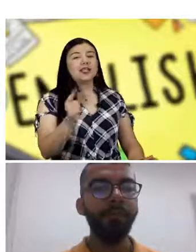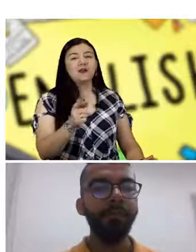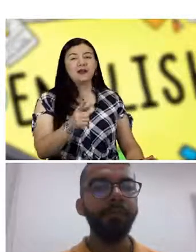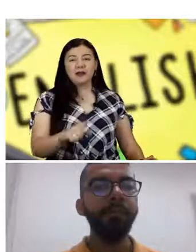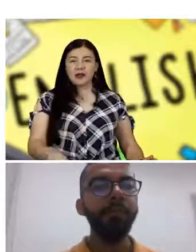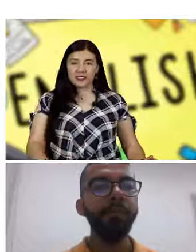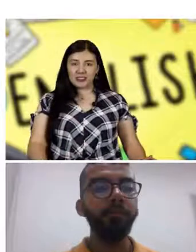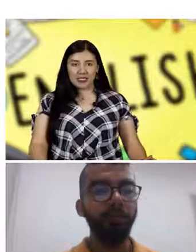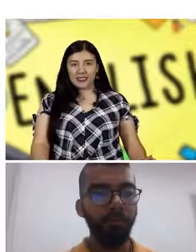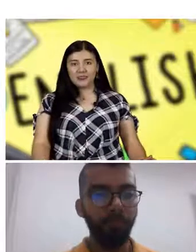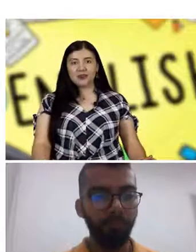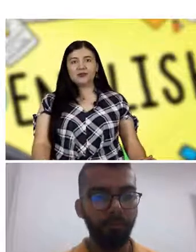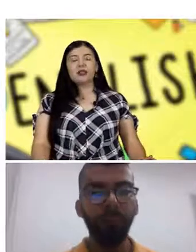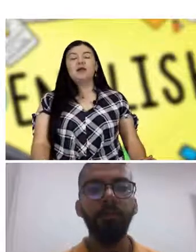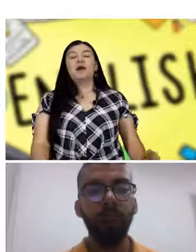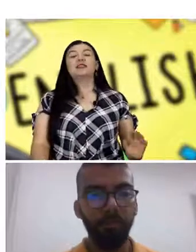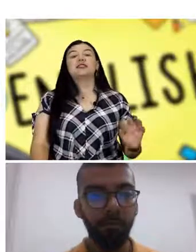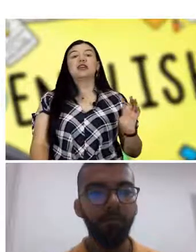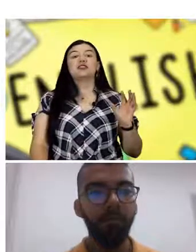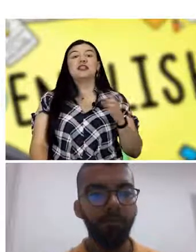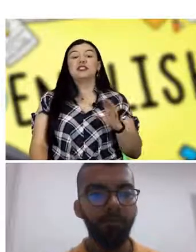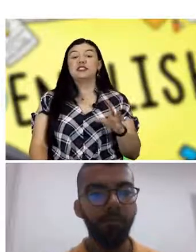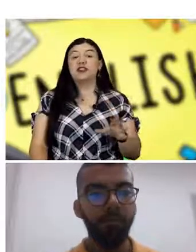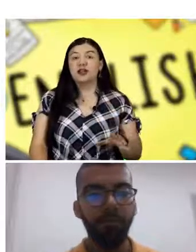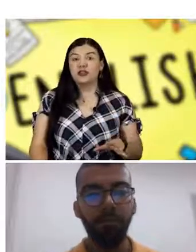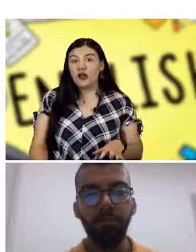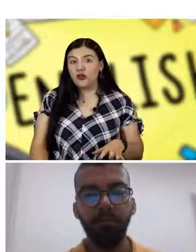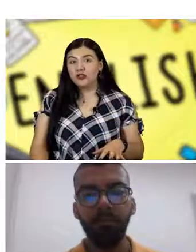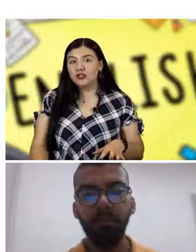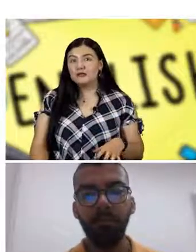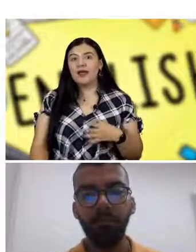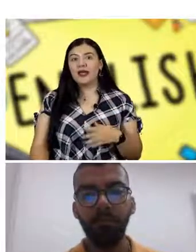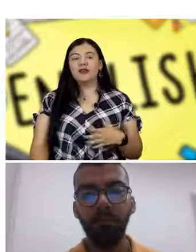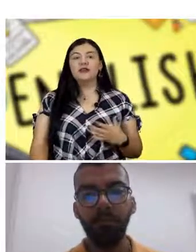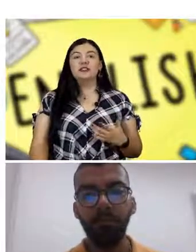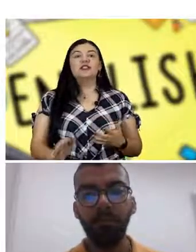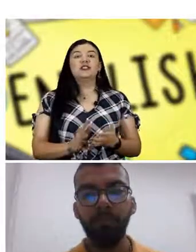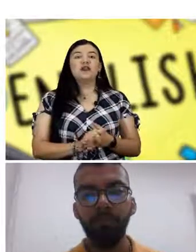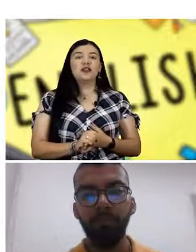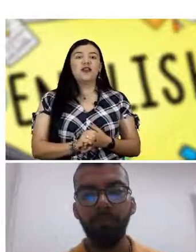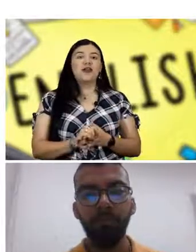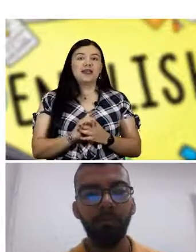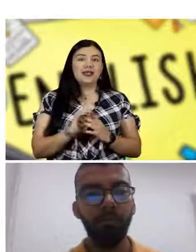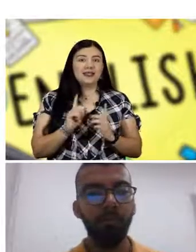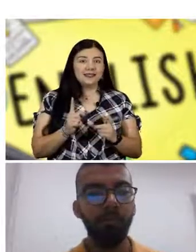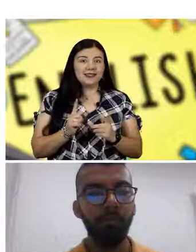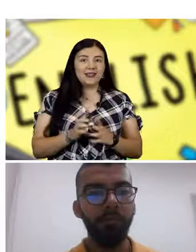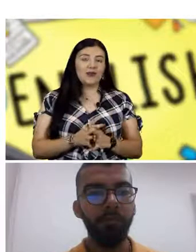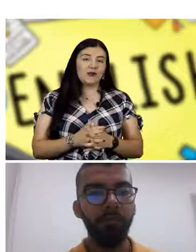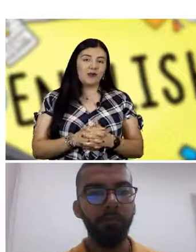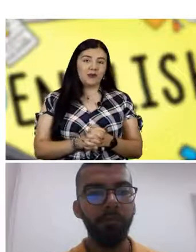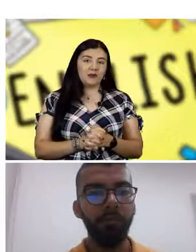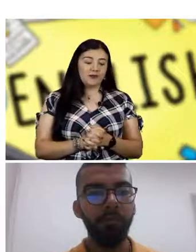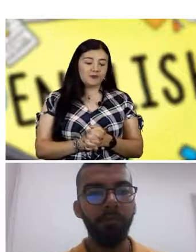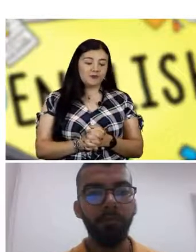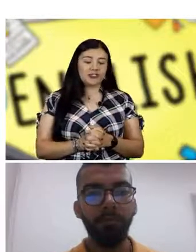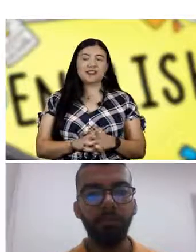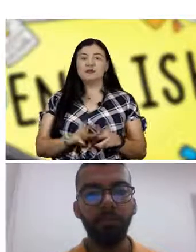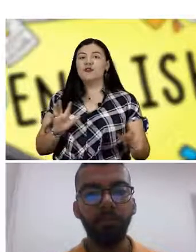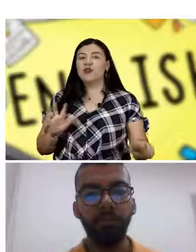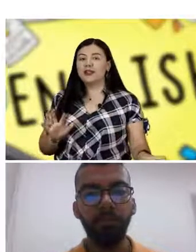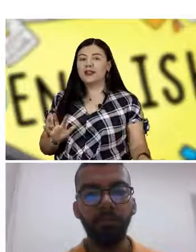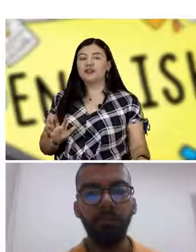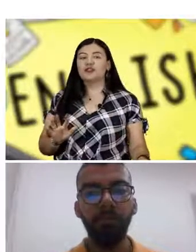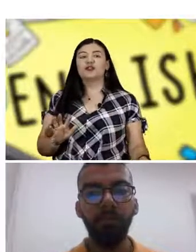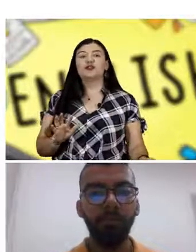quien escriba primero en el chat, ¿listo? Vamos a estarlos leyendo a todos, pero sobre todo a quien lo recuerde primero.